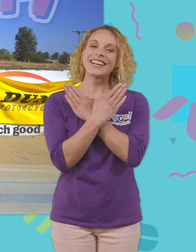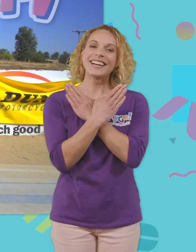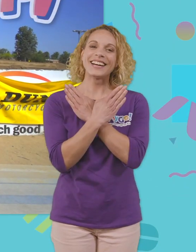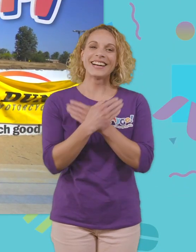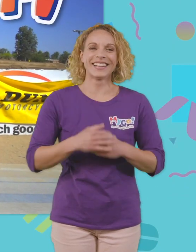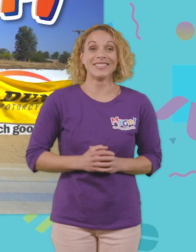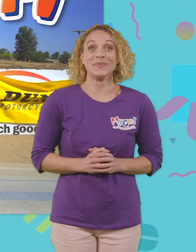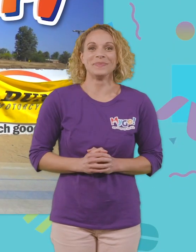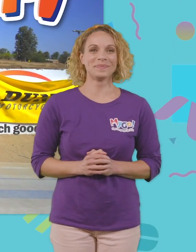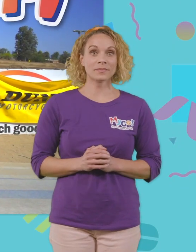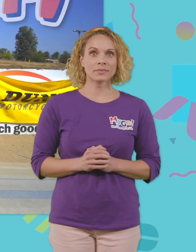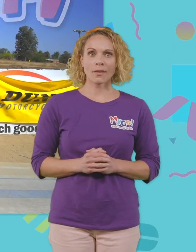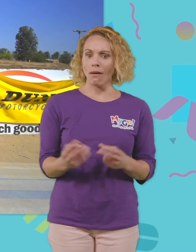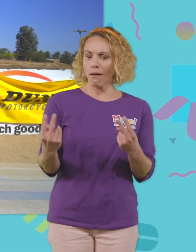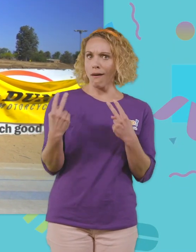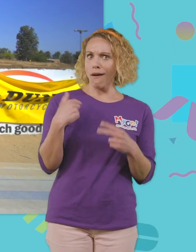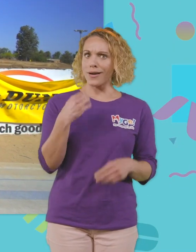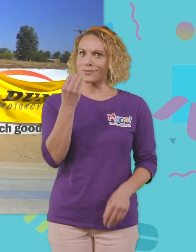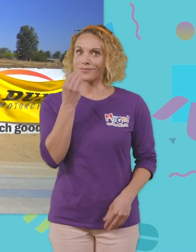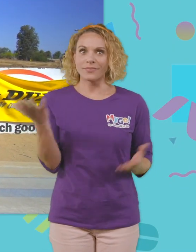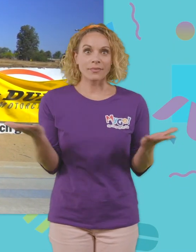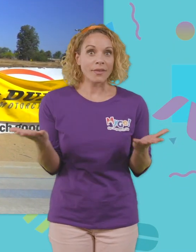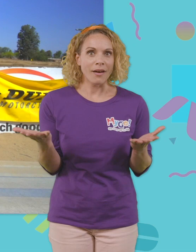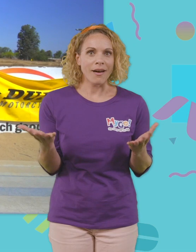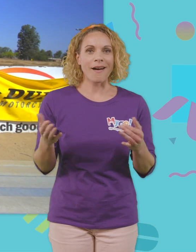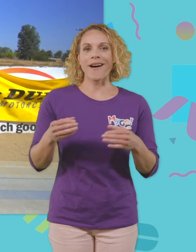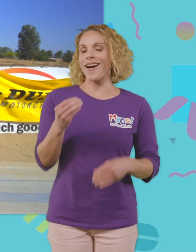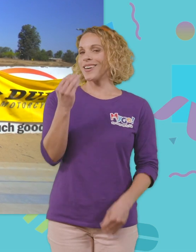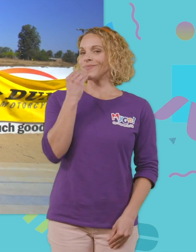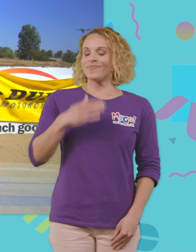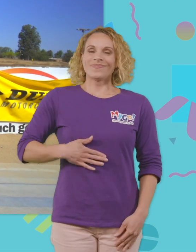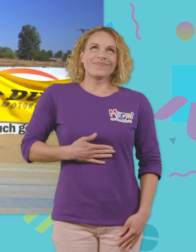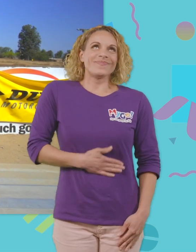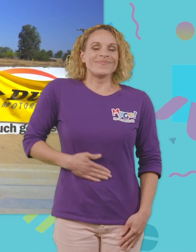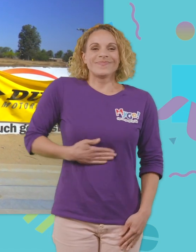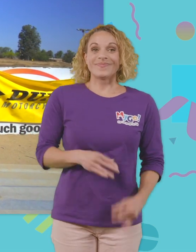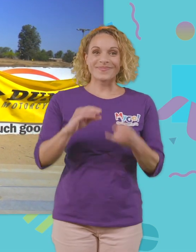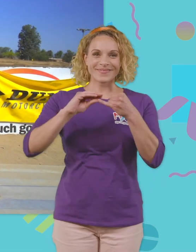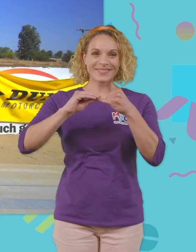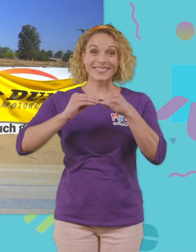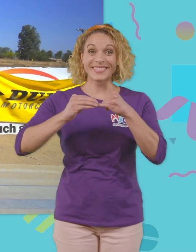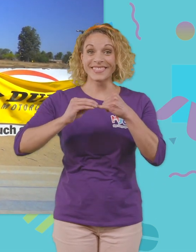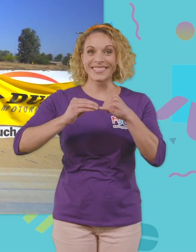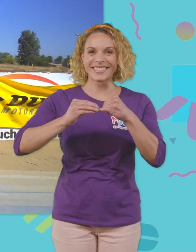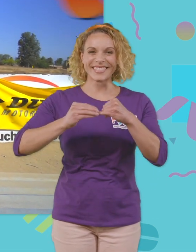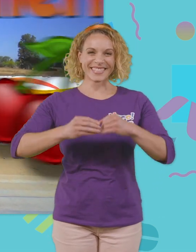It's me, Blippi! Ooh, and look at what I'm eating. Oh, I am eating a